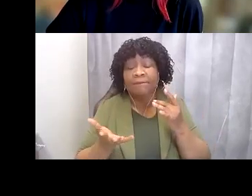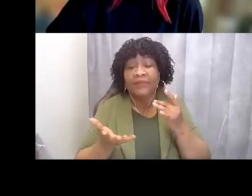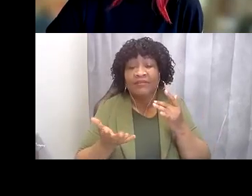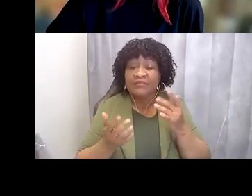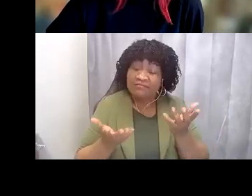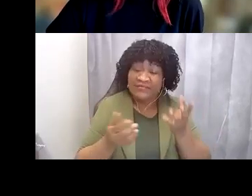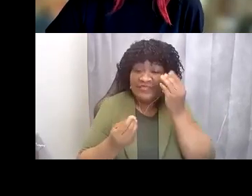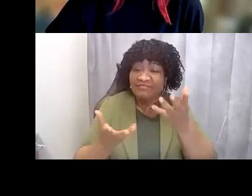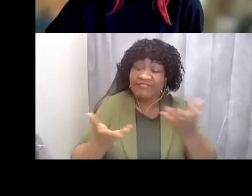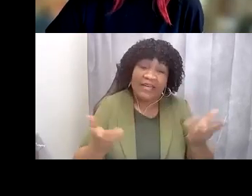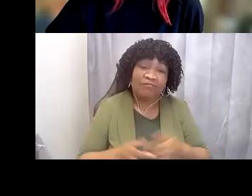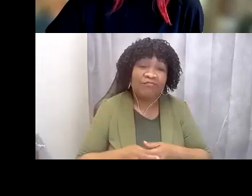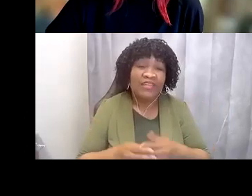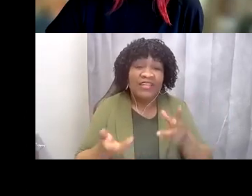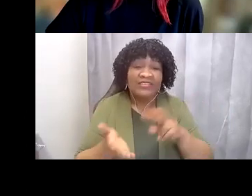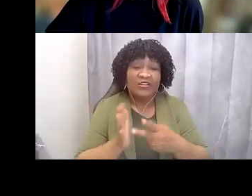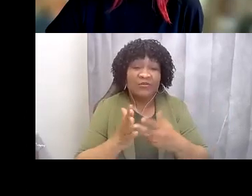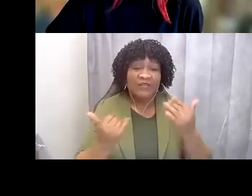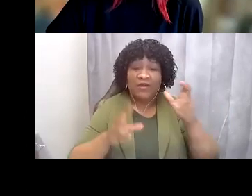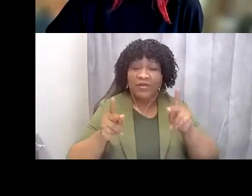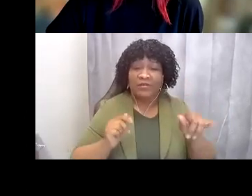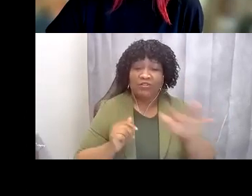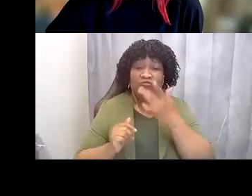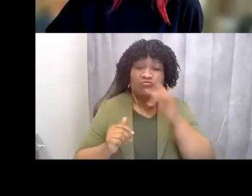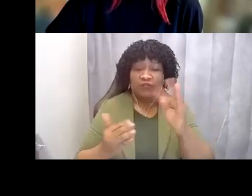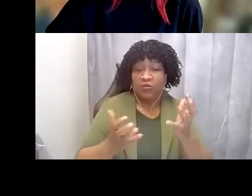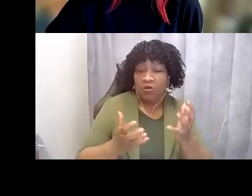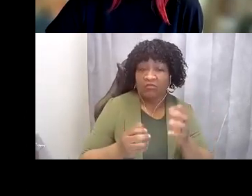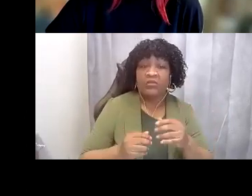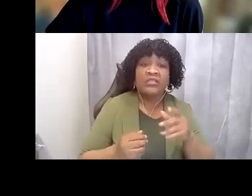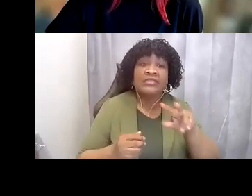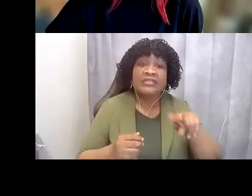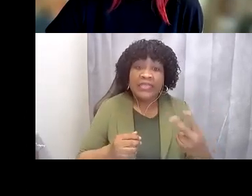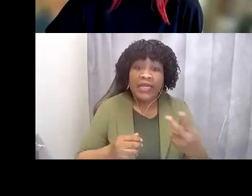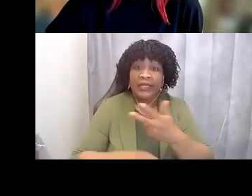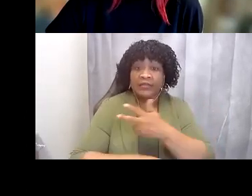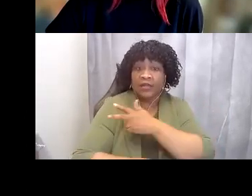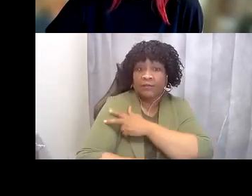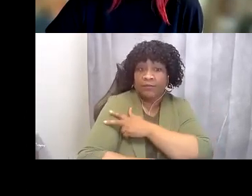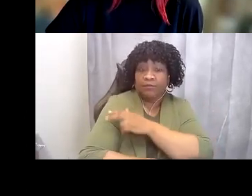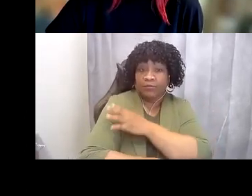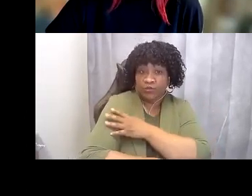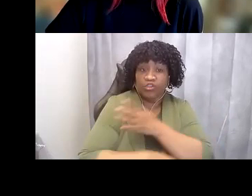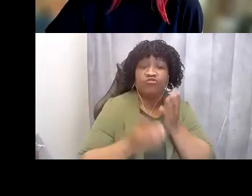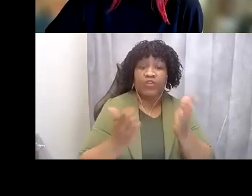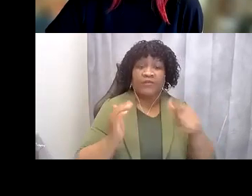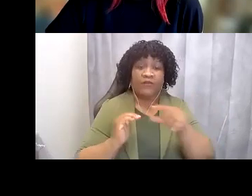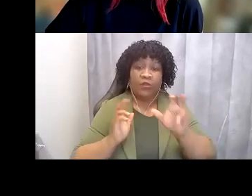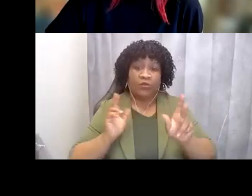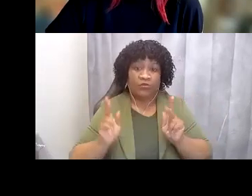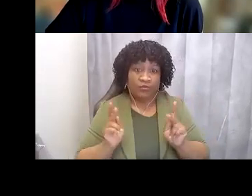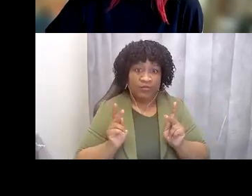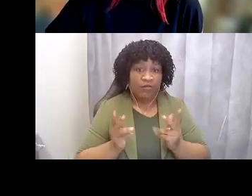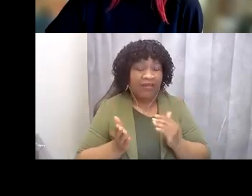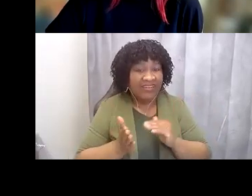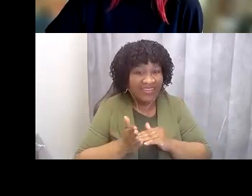yeah. So for folks who choose to get boosted, the second booster shot is recommended for people. And